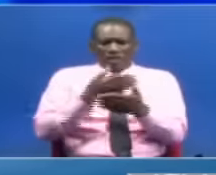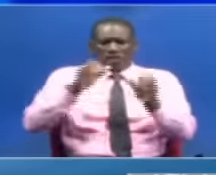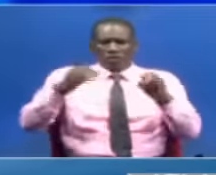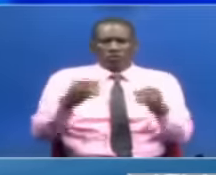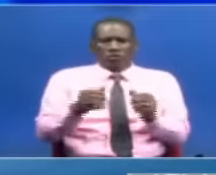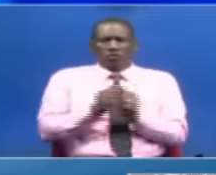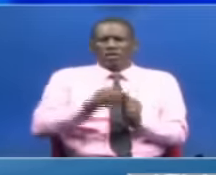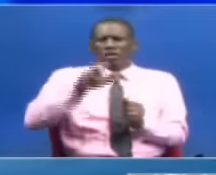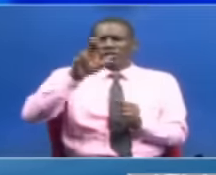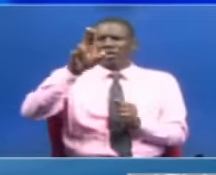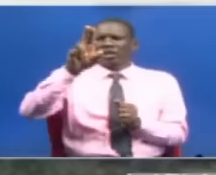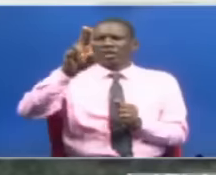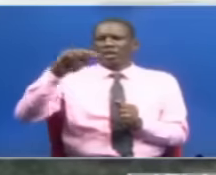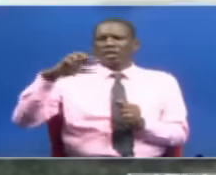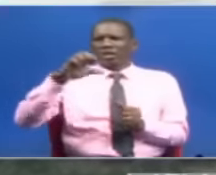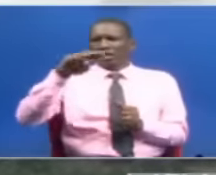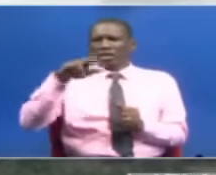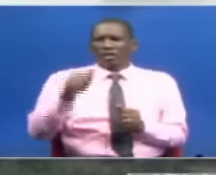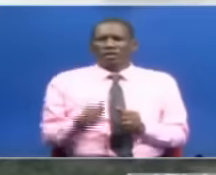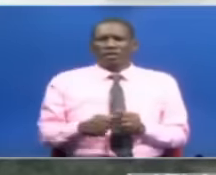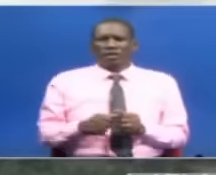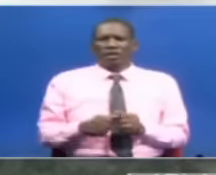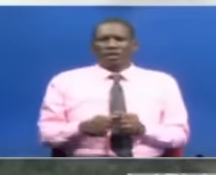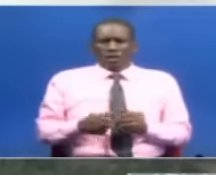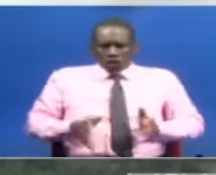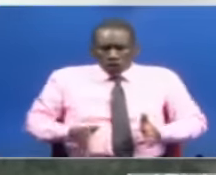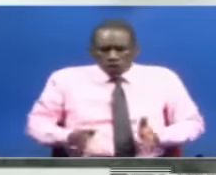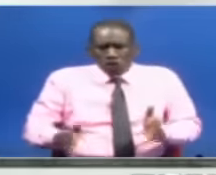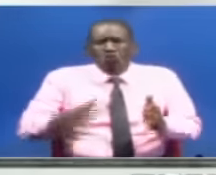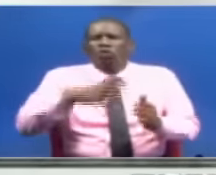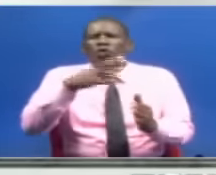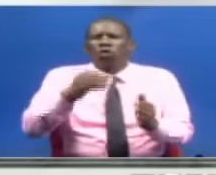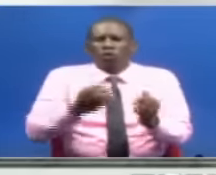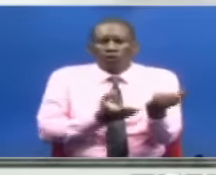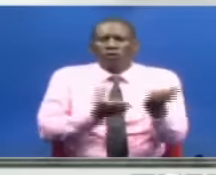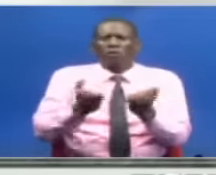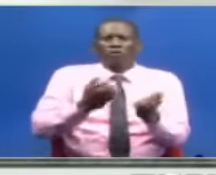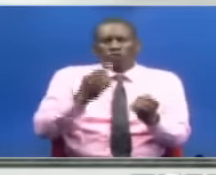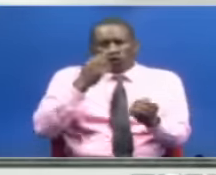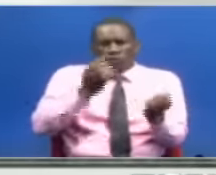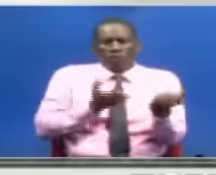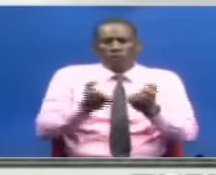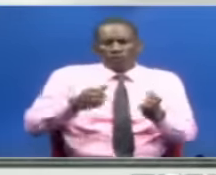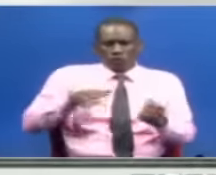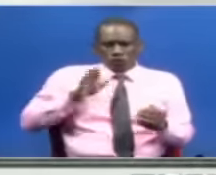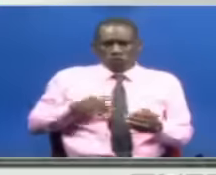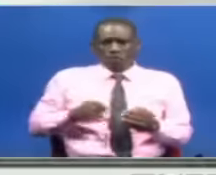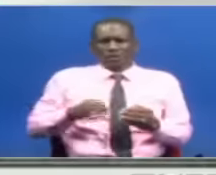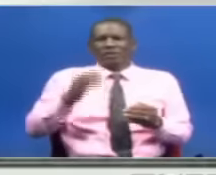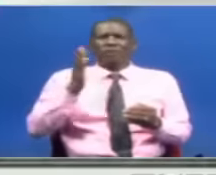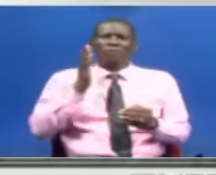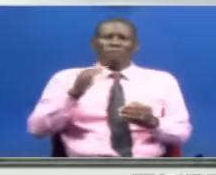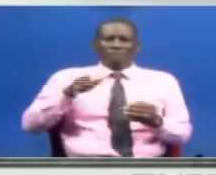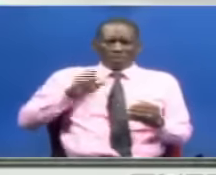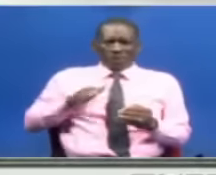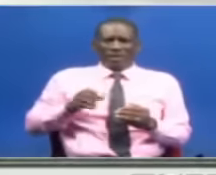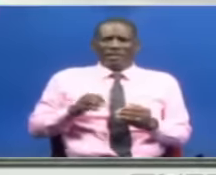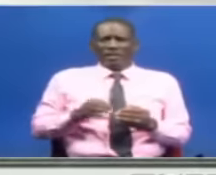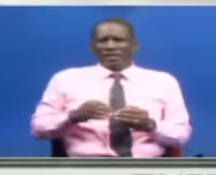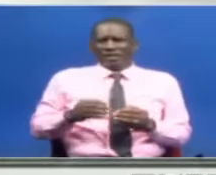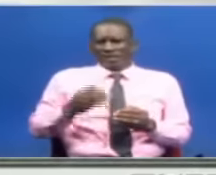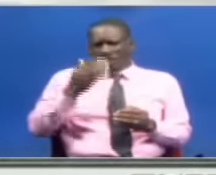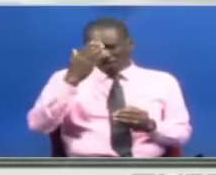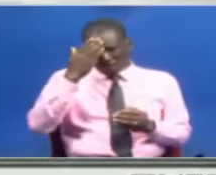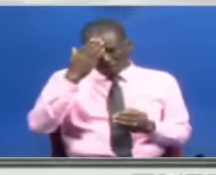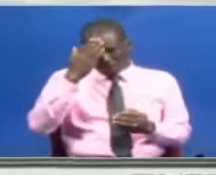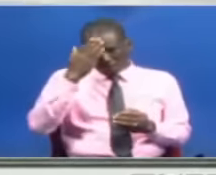Ngina Kirori. The road leading to the home of businesswoman Njeri's mother is as humble as the house we find sitting